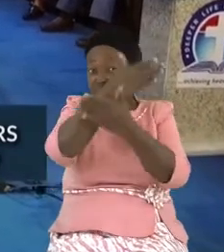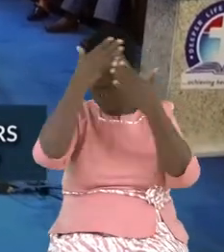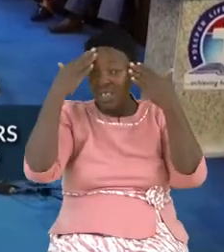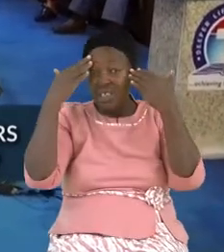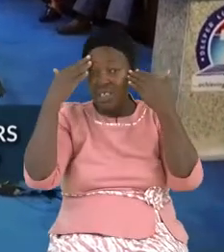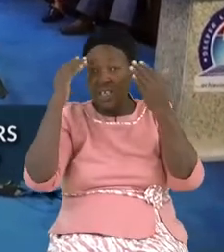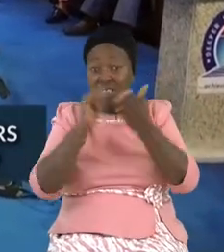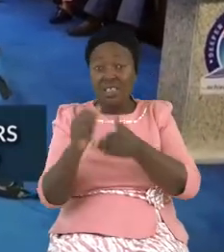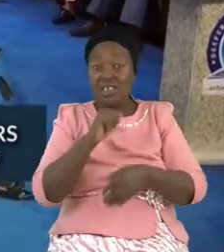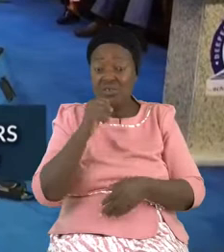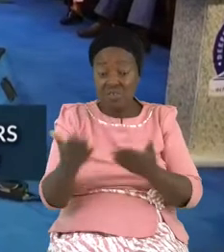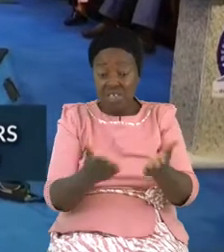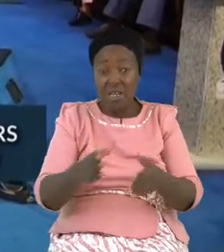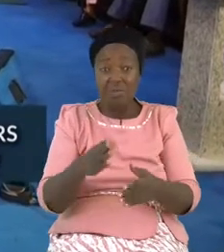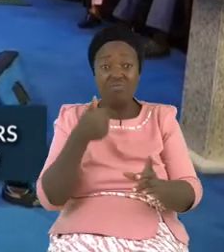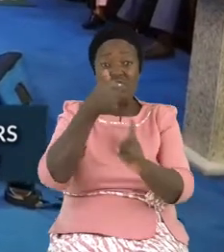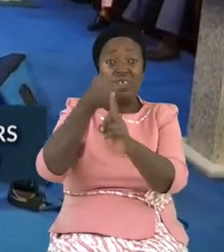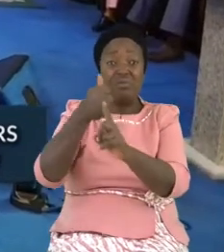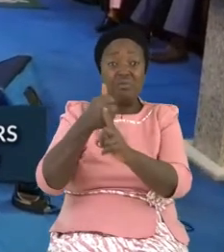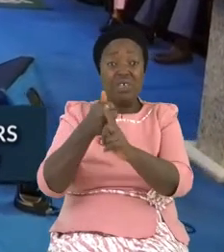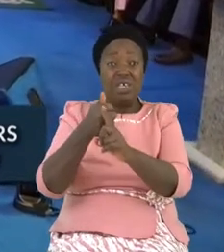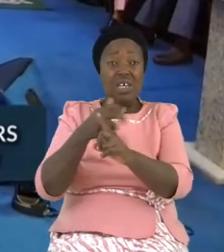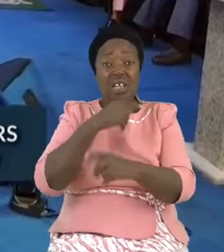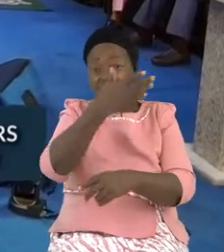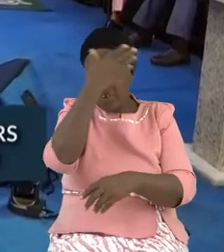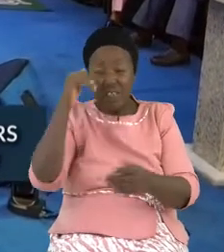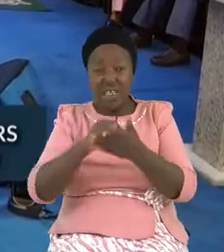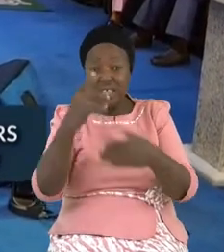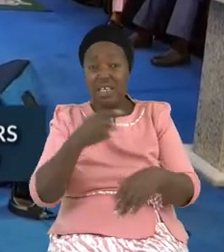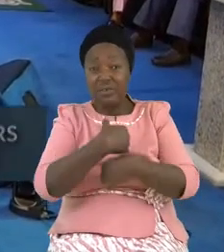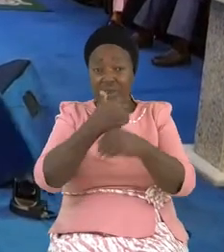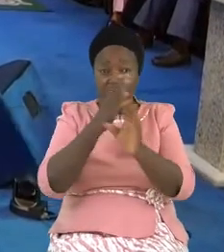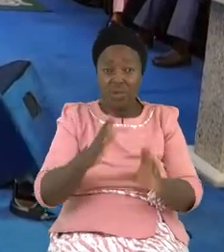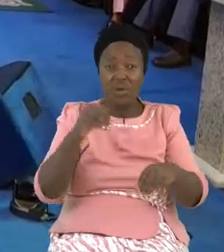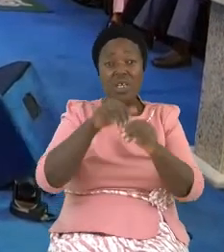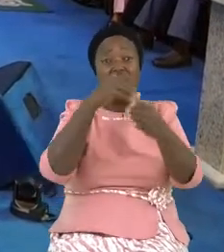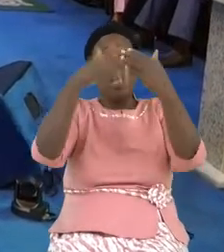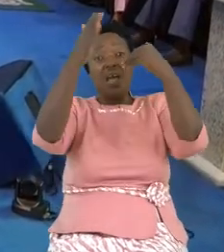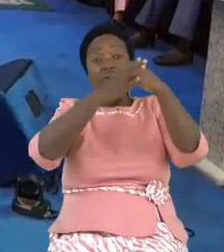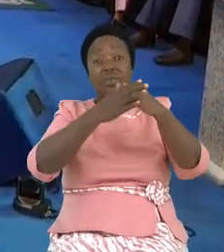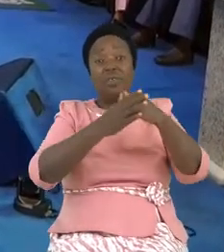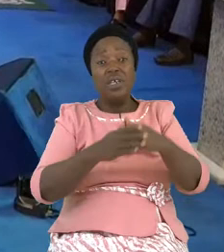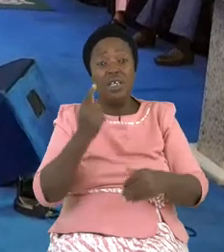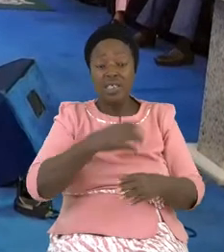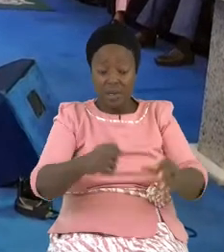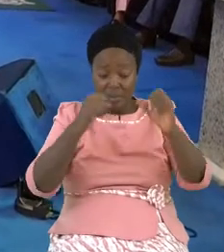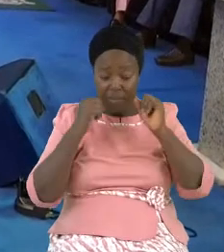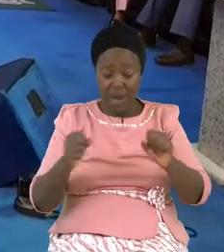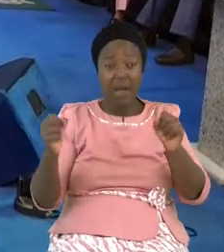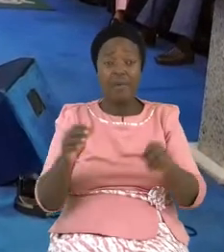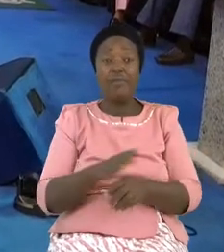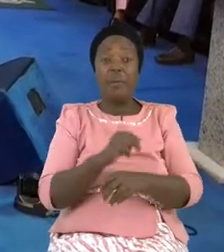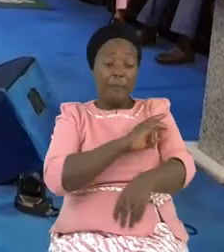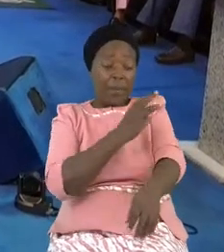by themselves. They forget there is a creator in heaven. There is a powerful, mighty